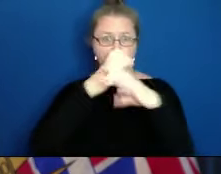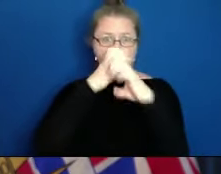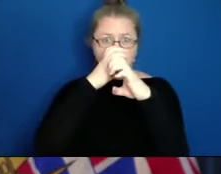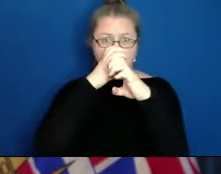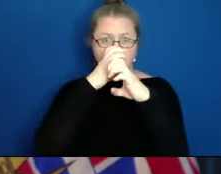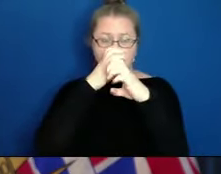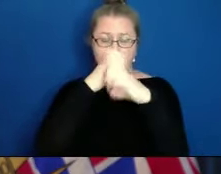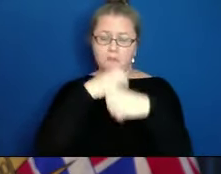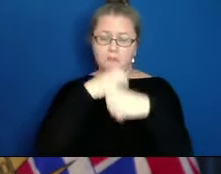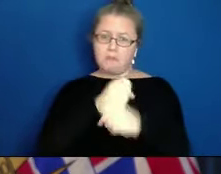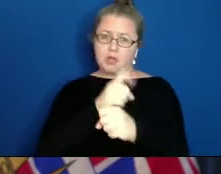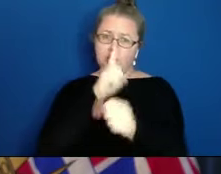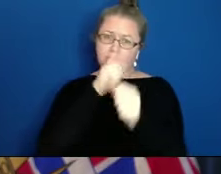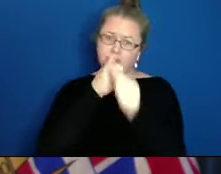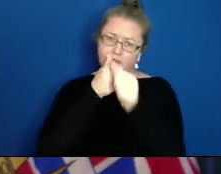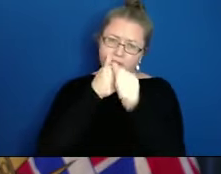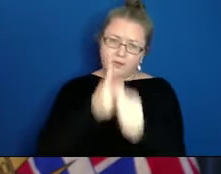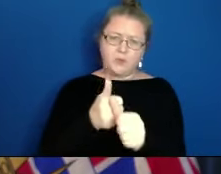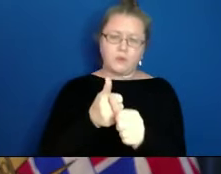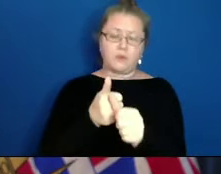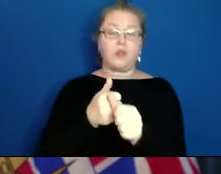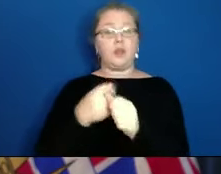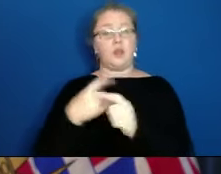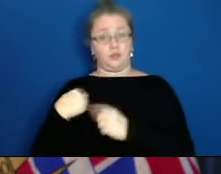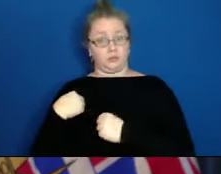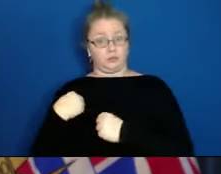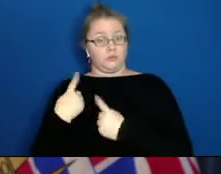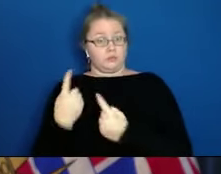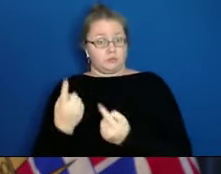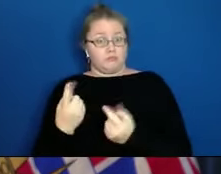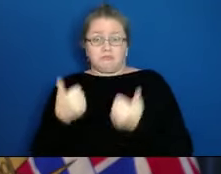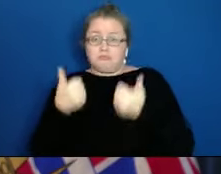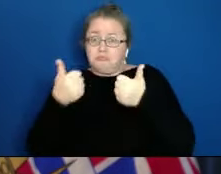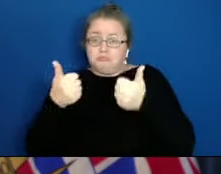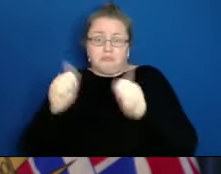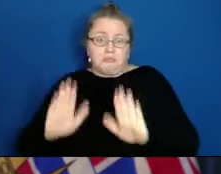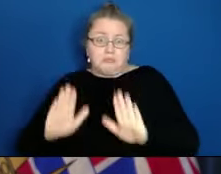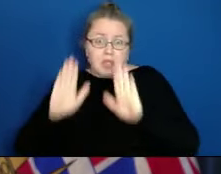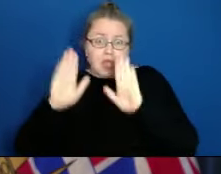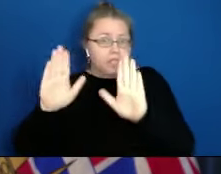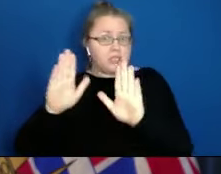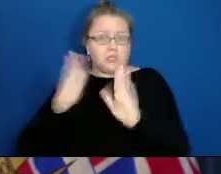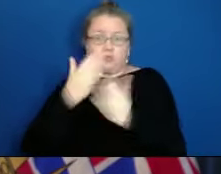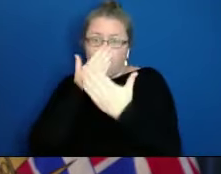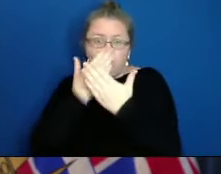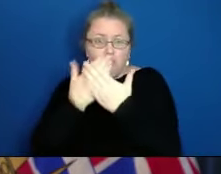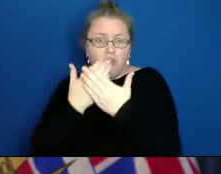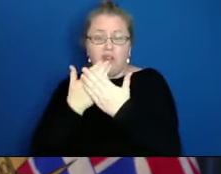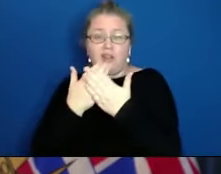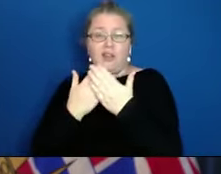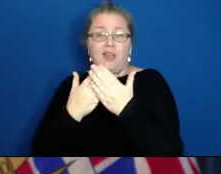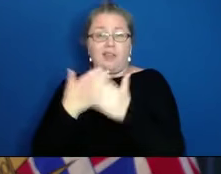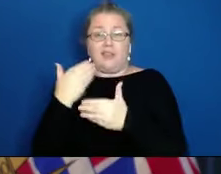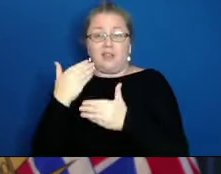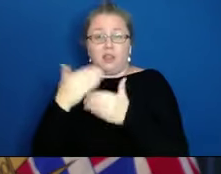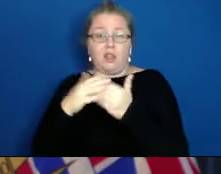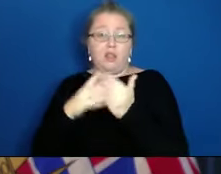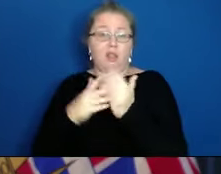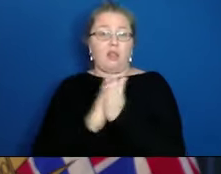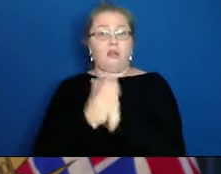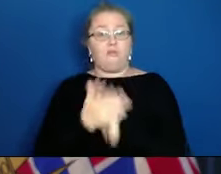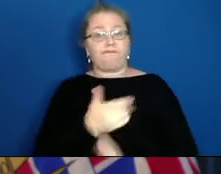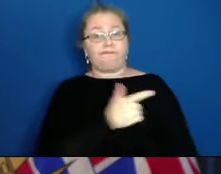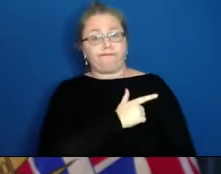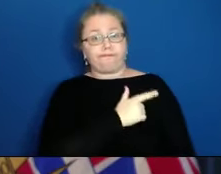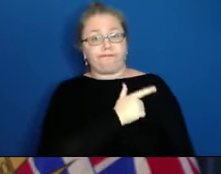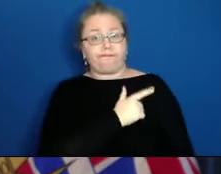implemented. I know many people did an excellent job very early on, but we have seen slippage. This means that all businesses and